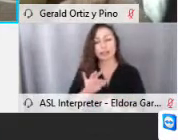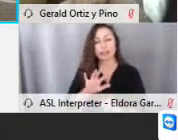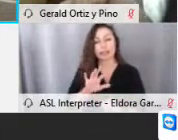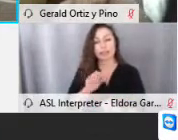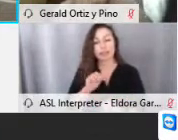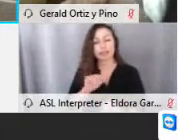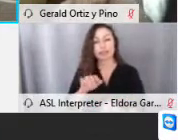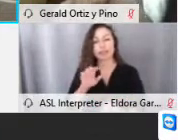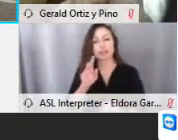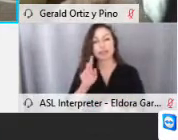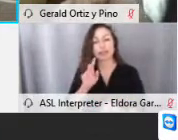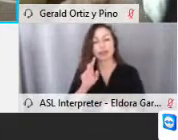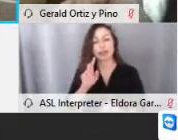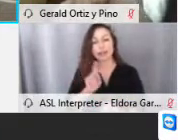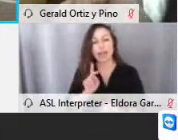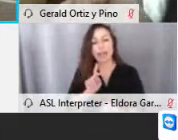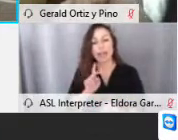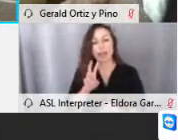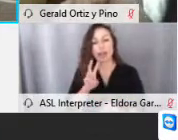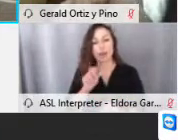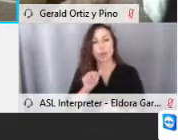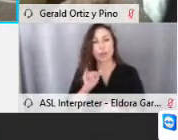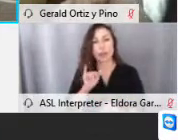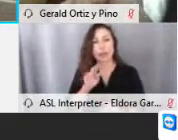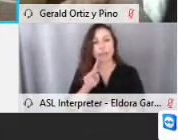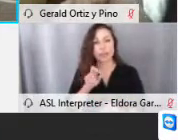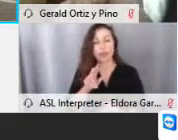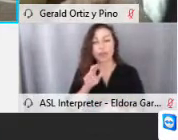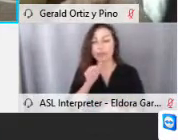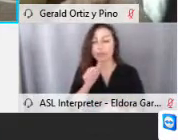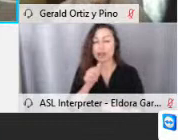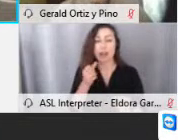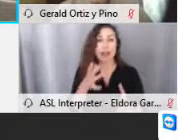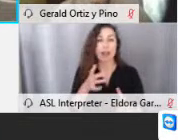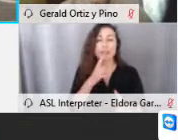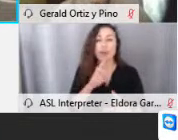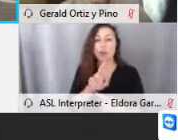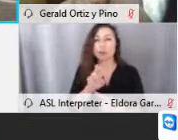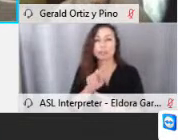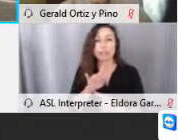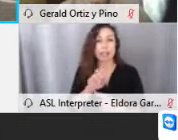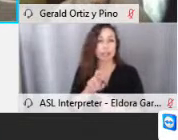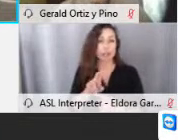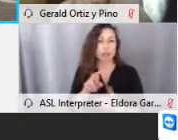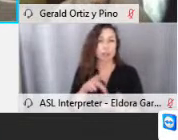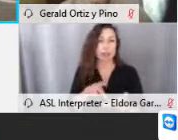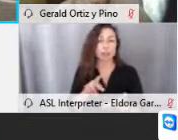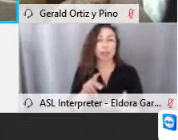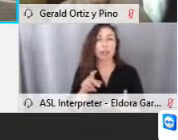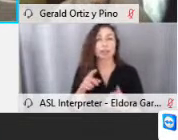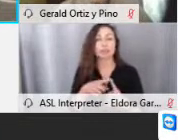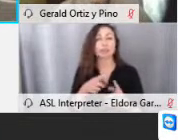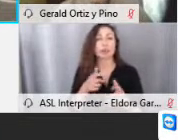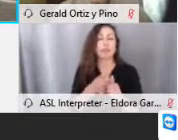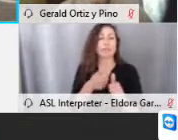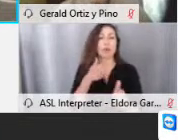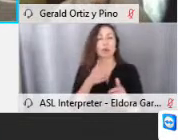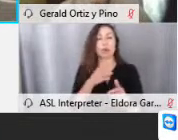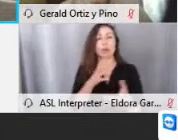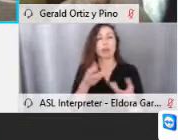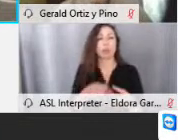Z Appendix K Waiver, and that allowed for retainer payments in hopes that we could avoid losing staff from